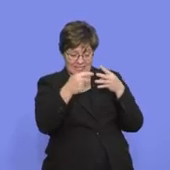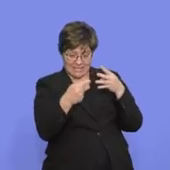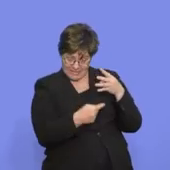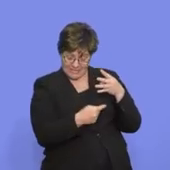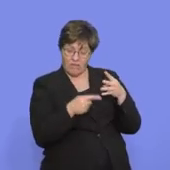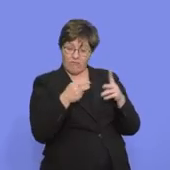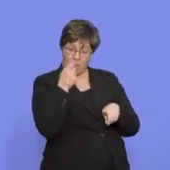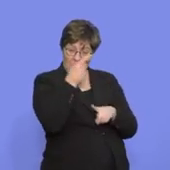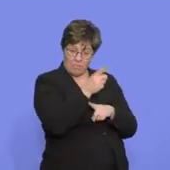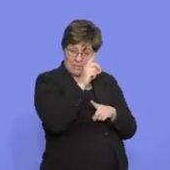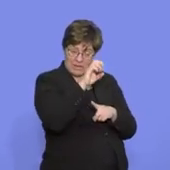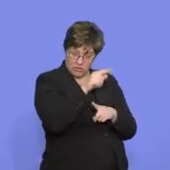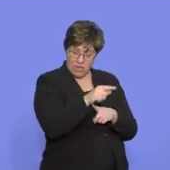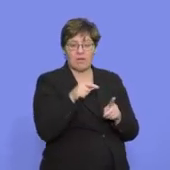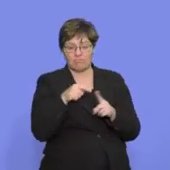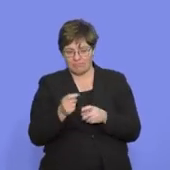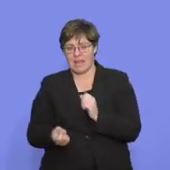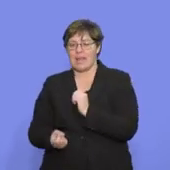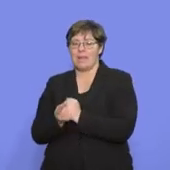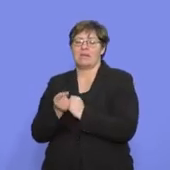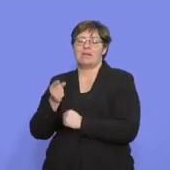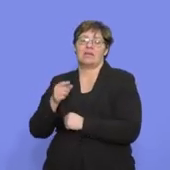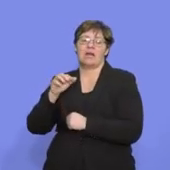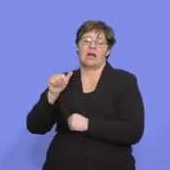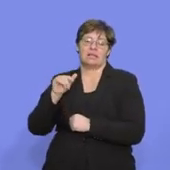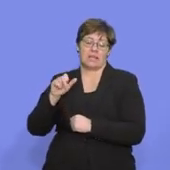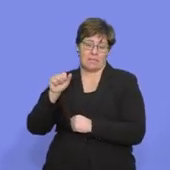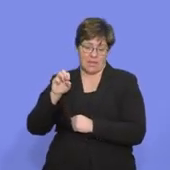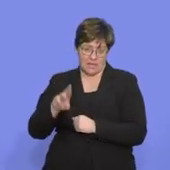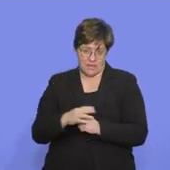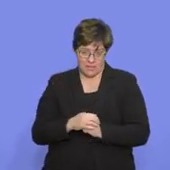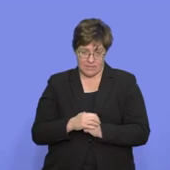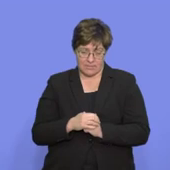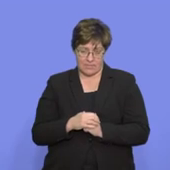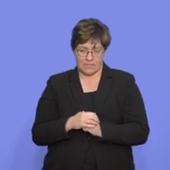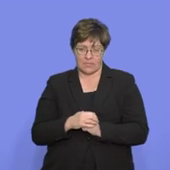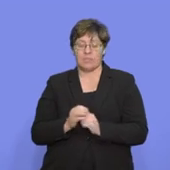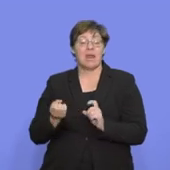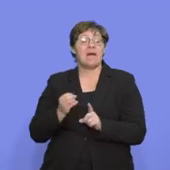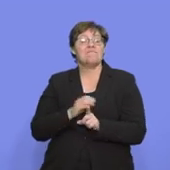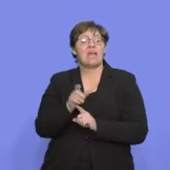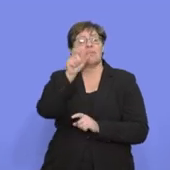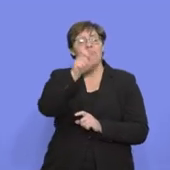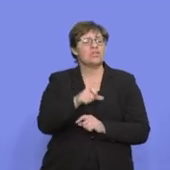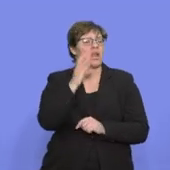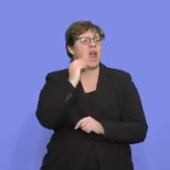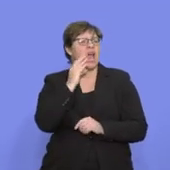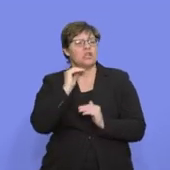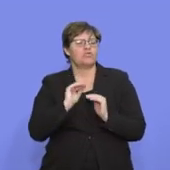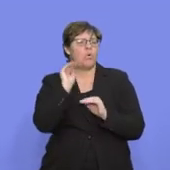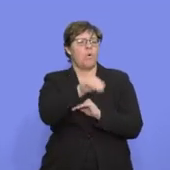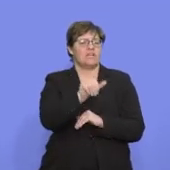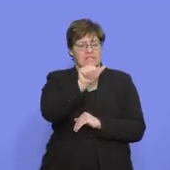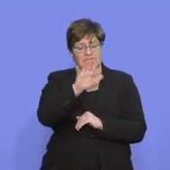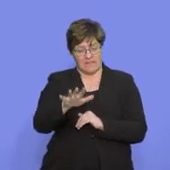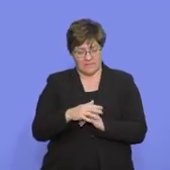that causes dementia, right? And it usually affects people over 65, but